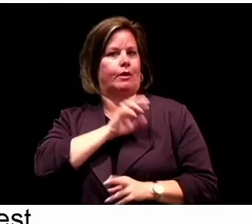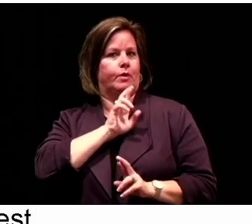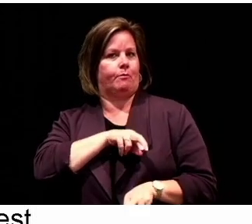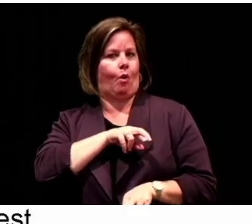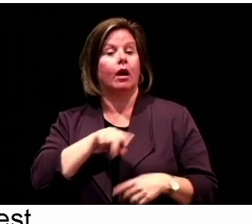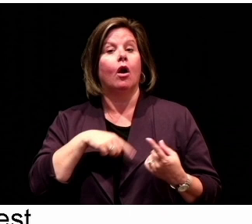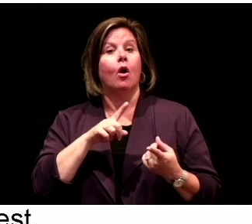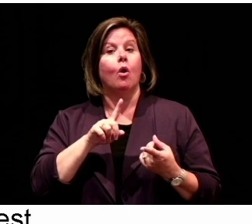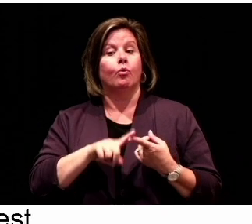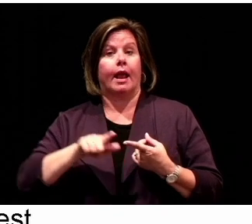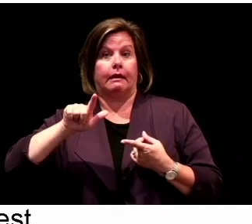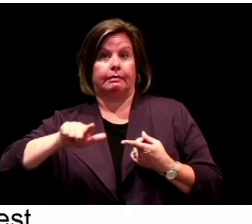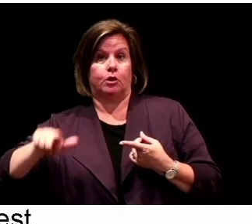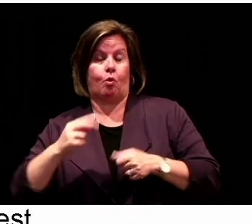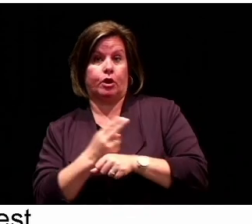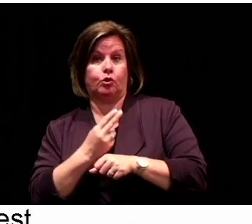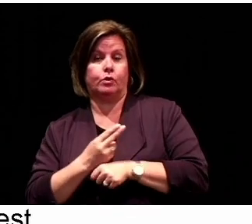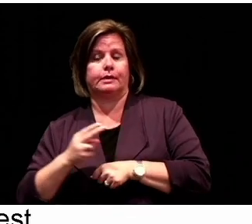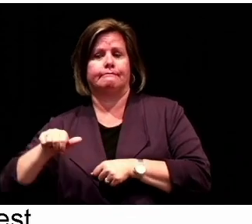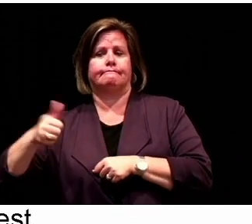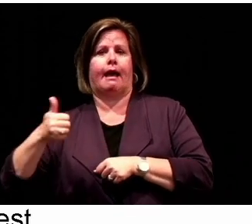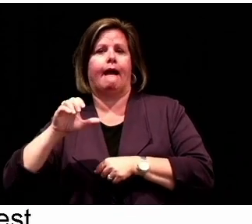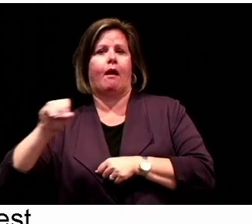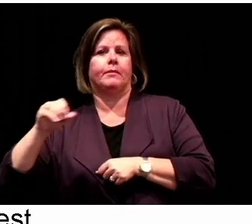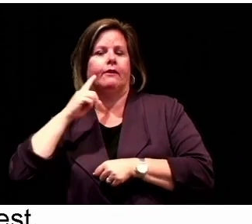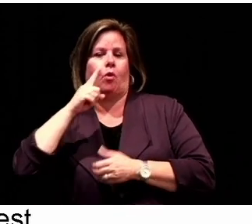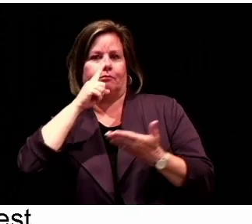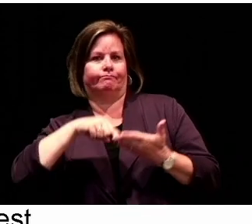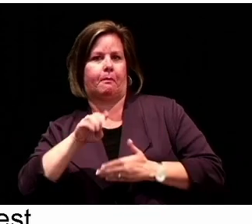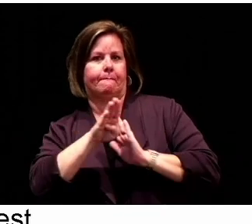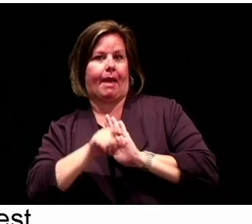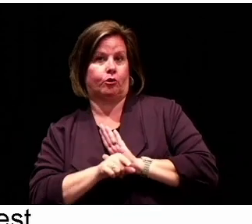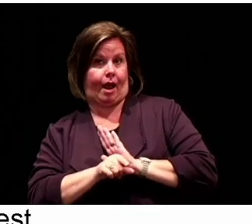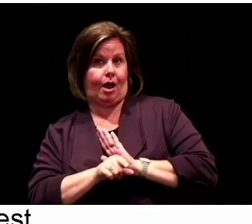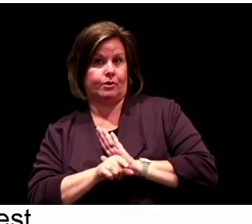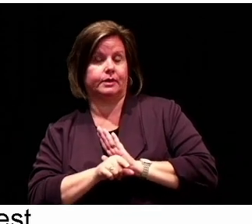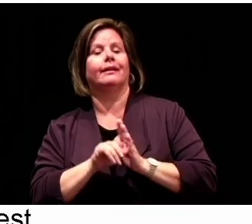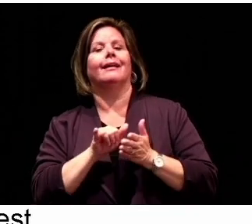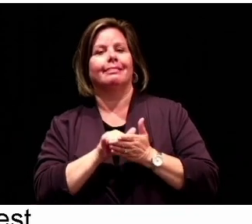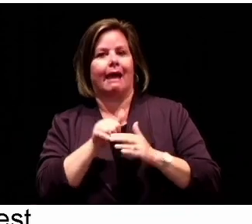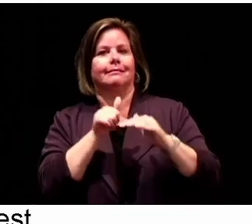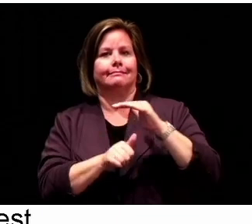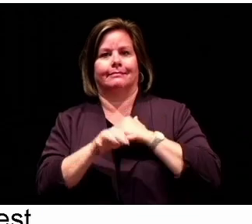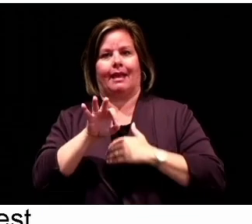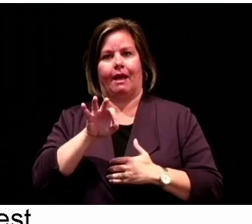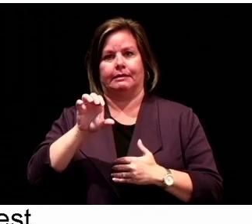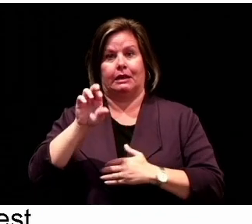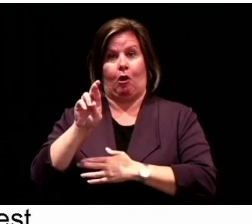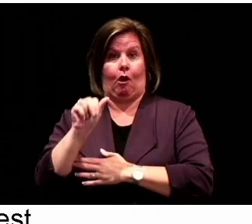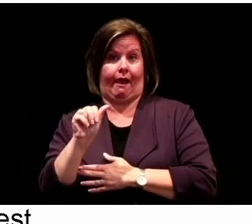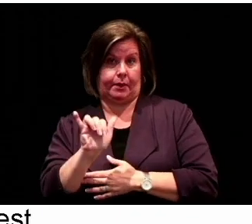HUD issued a guidance in 2016 trying to clarify what housing providers can do or cannot do with